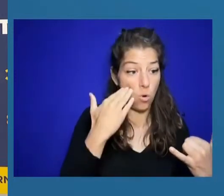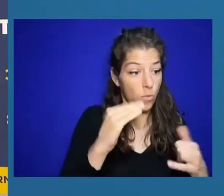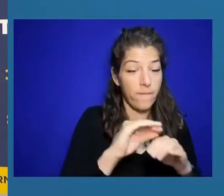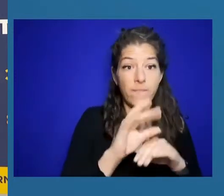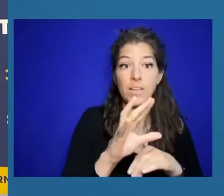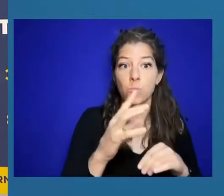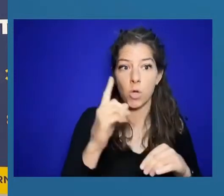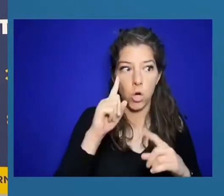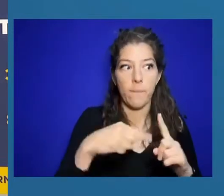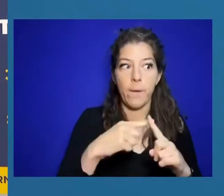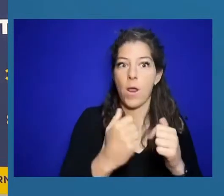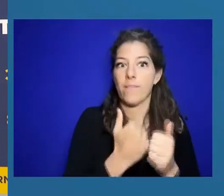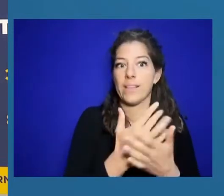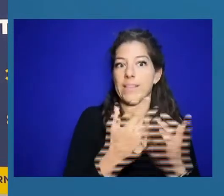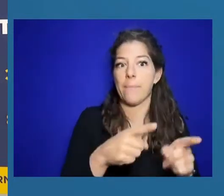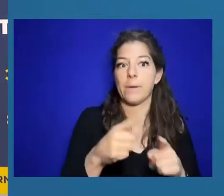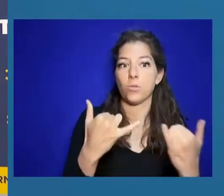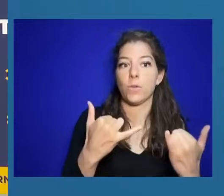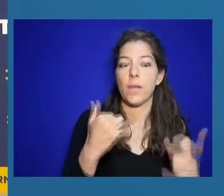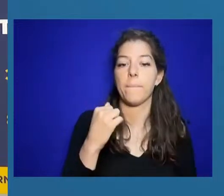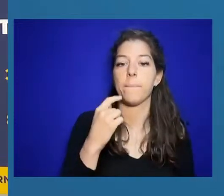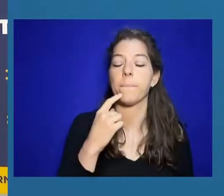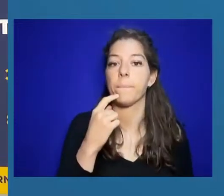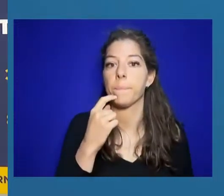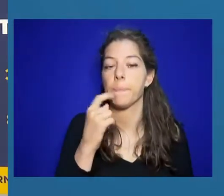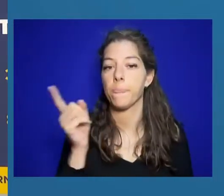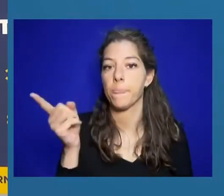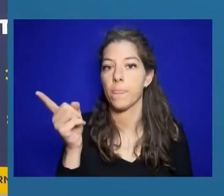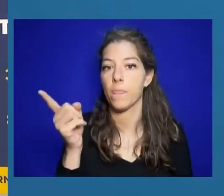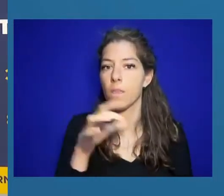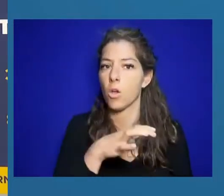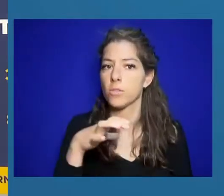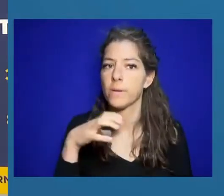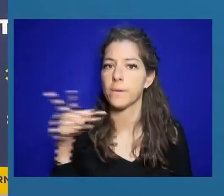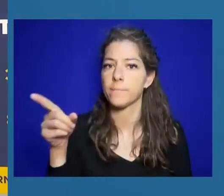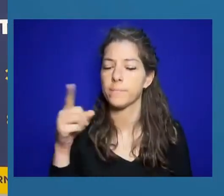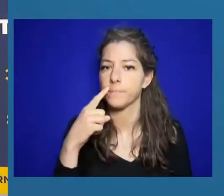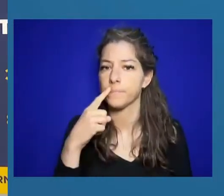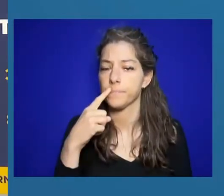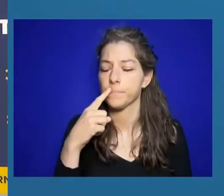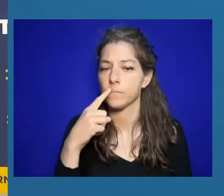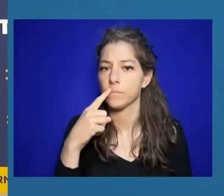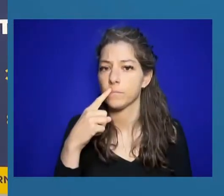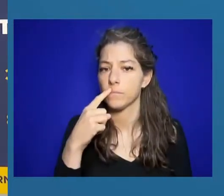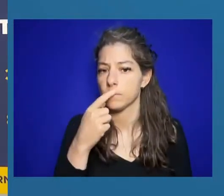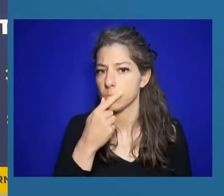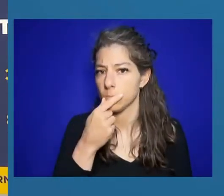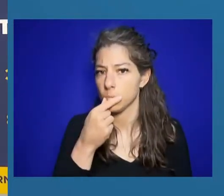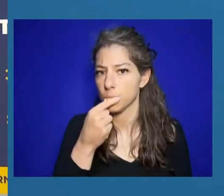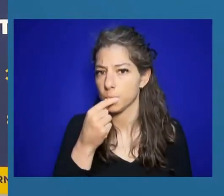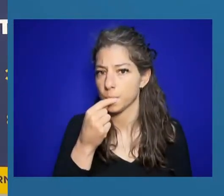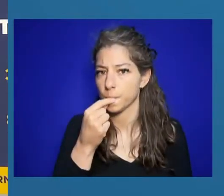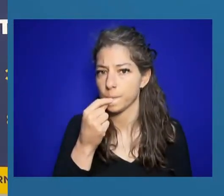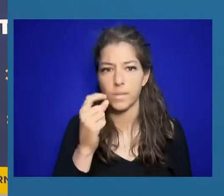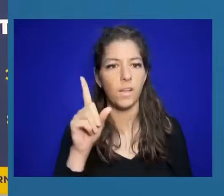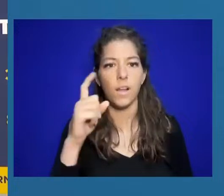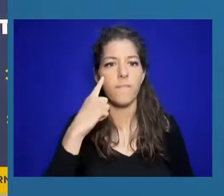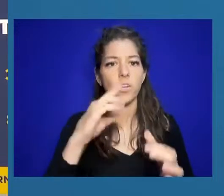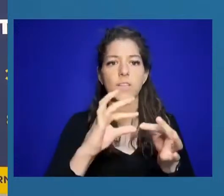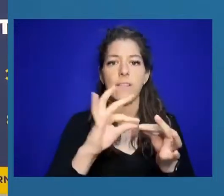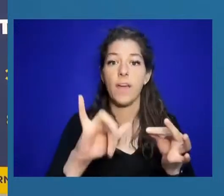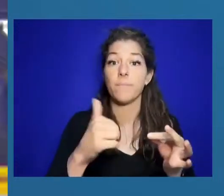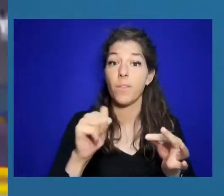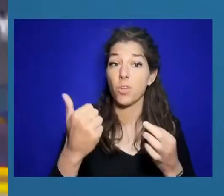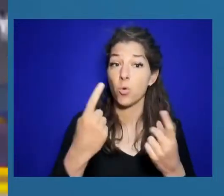today. Great. Thanks, guys. Congressman, anything to add? Okay, all right. I think the governor said it. Any other questions for